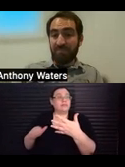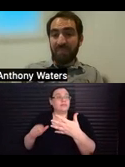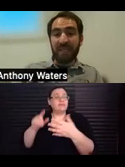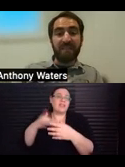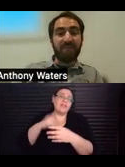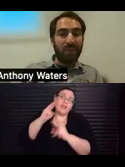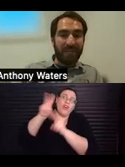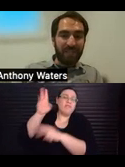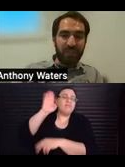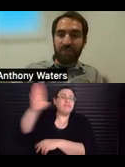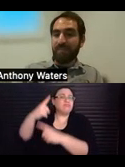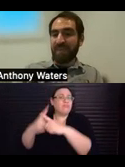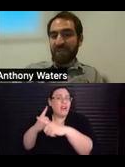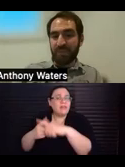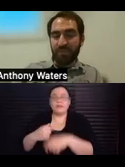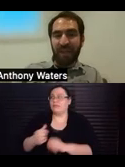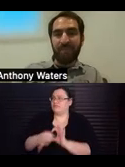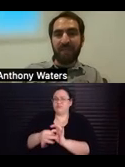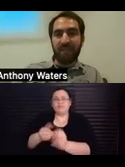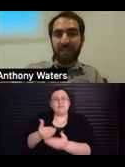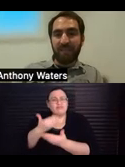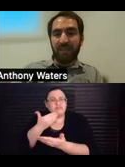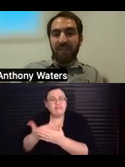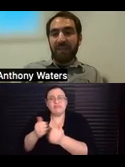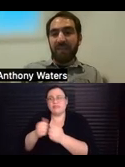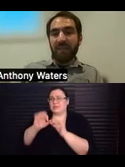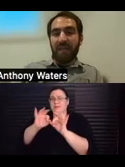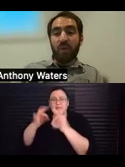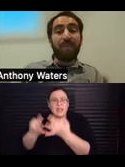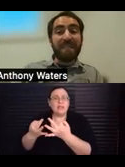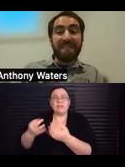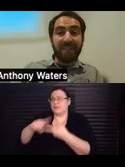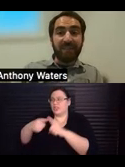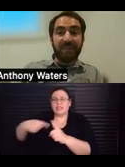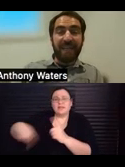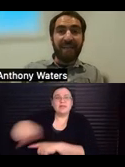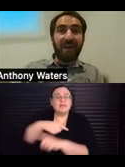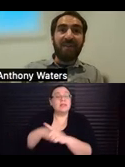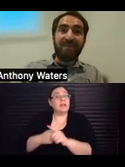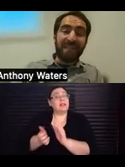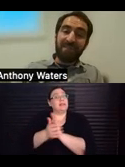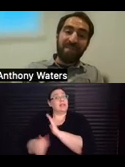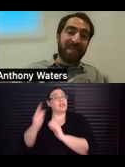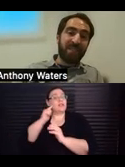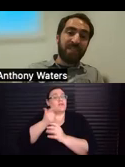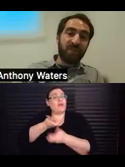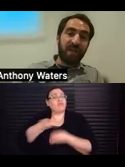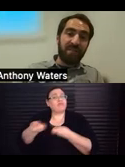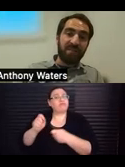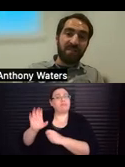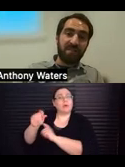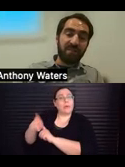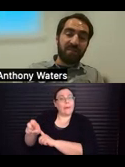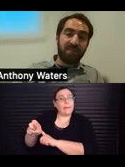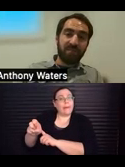future, positive relationships with peers or family, coping skills that are effective at managing